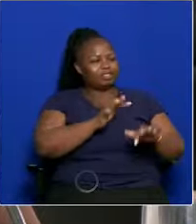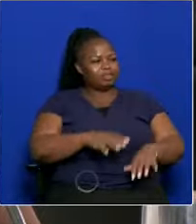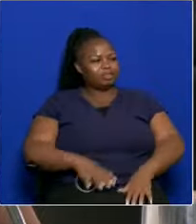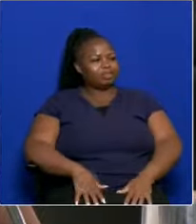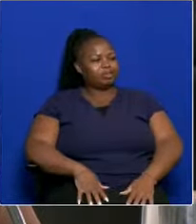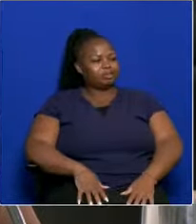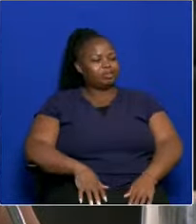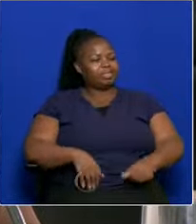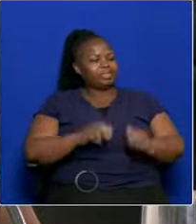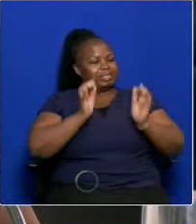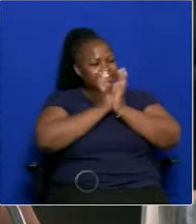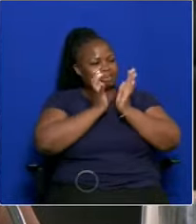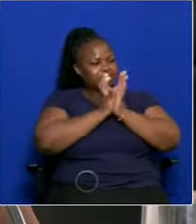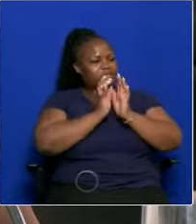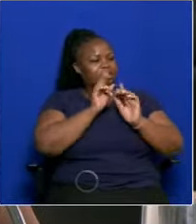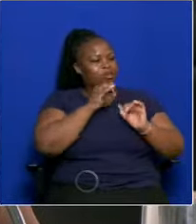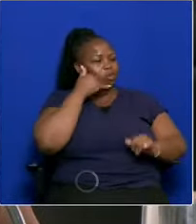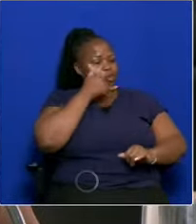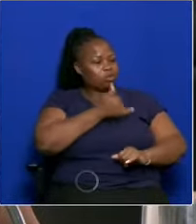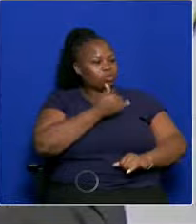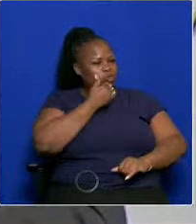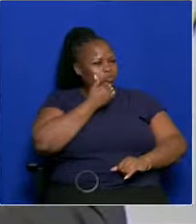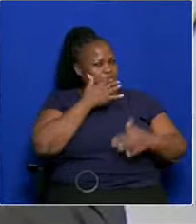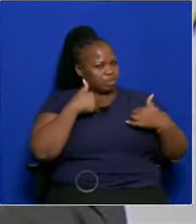meetings, who would initiate?